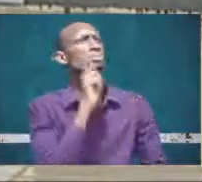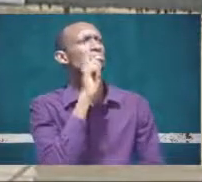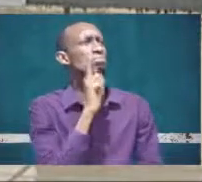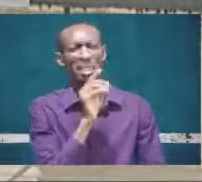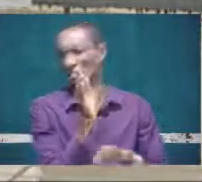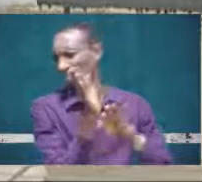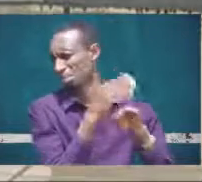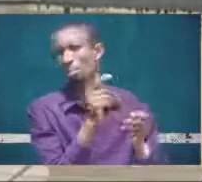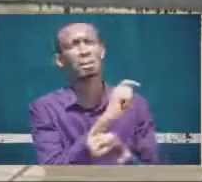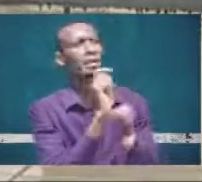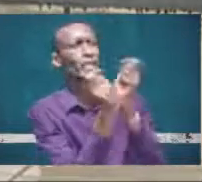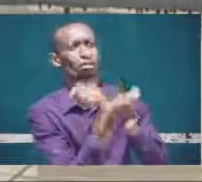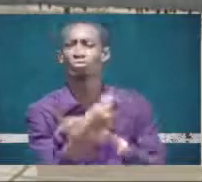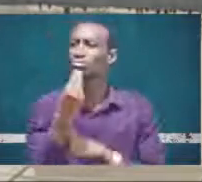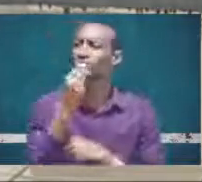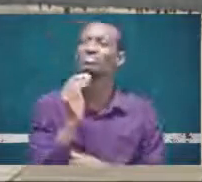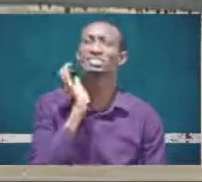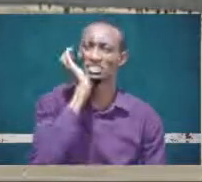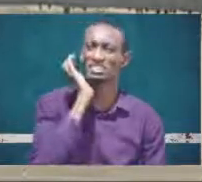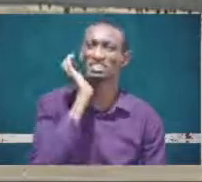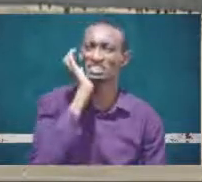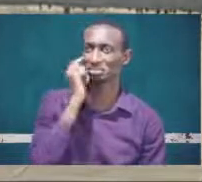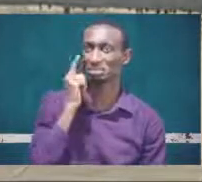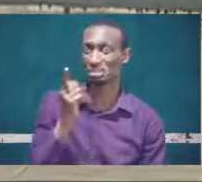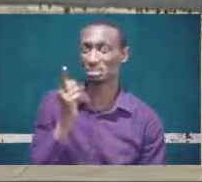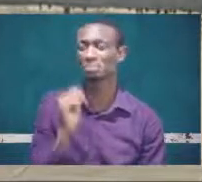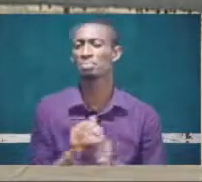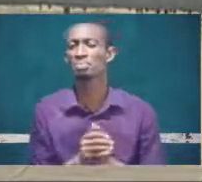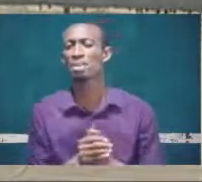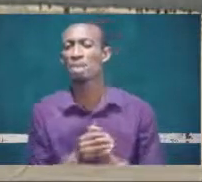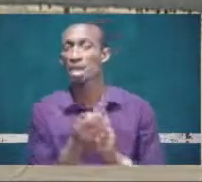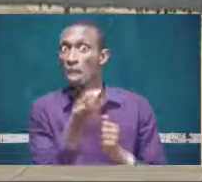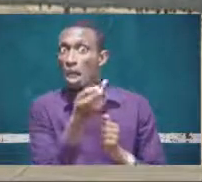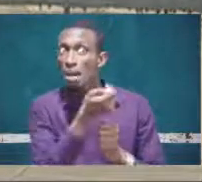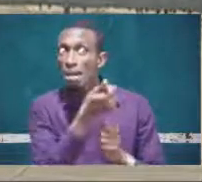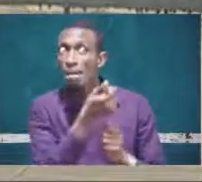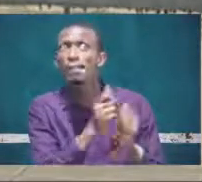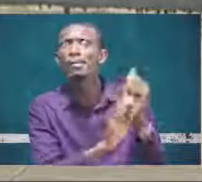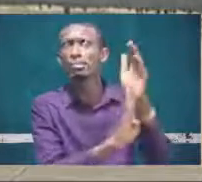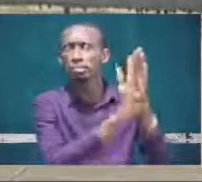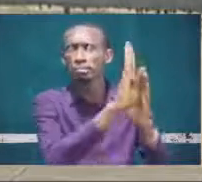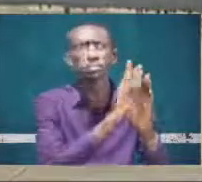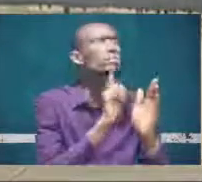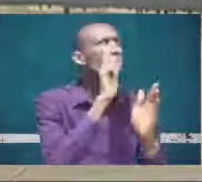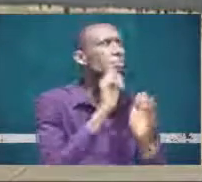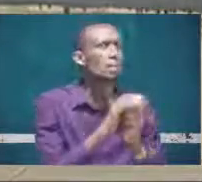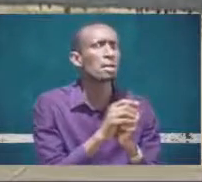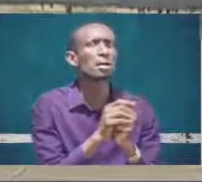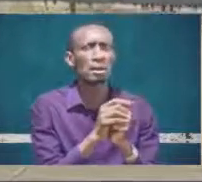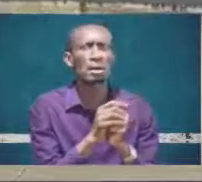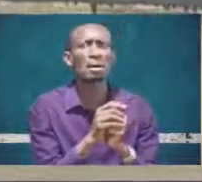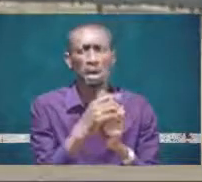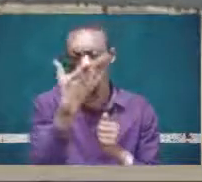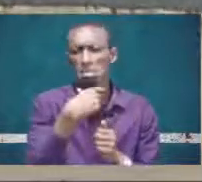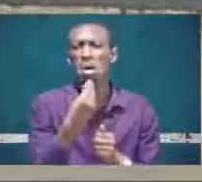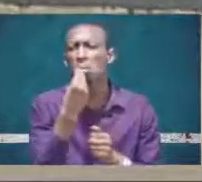for beans will increase. So you can check now, an increase in price of one commodity creates or increases the demand for the other. So that